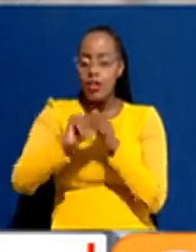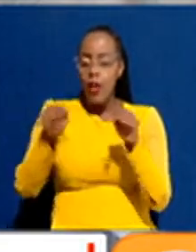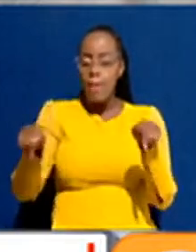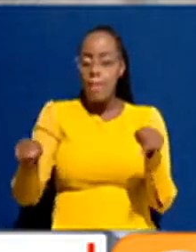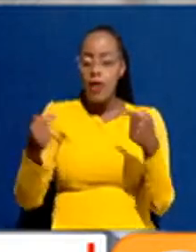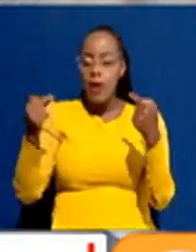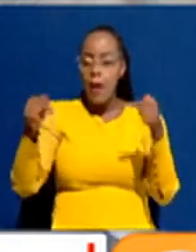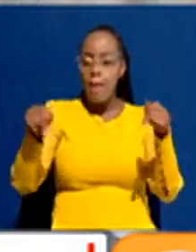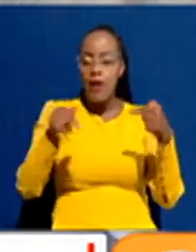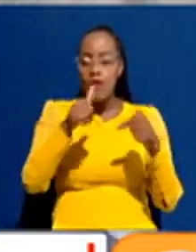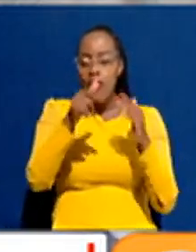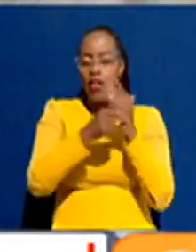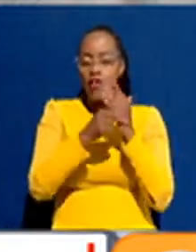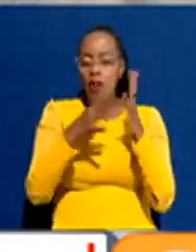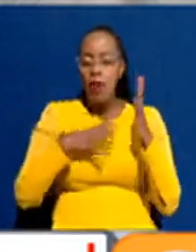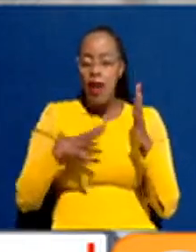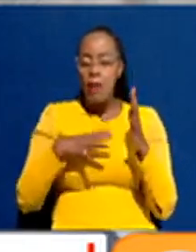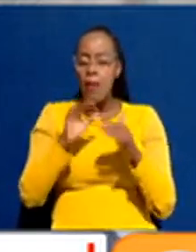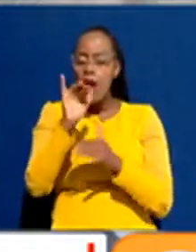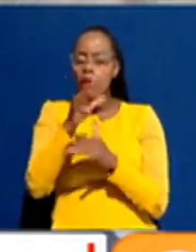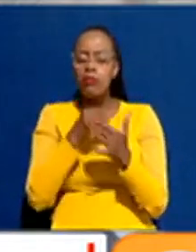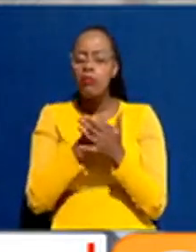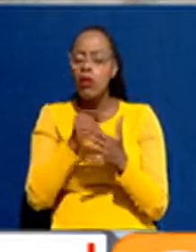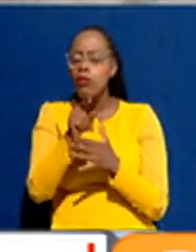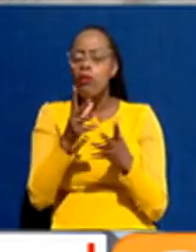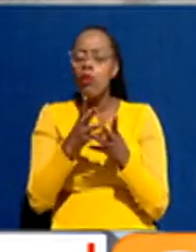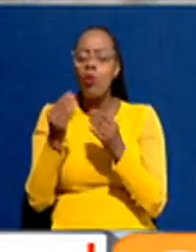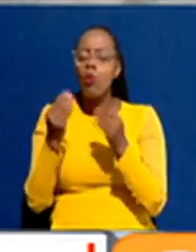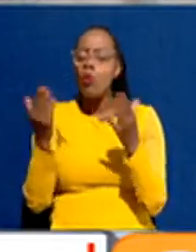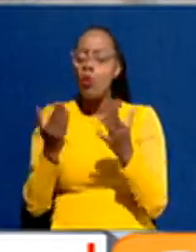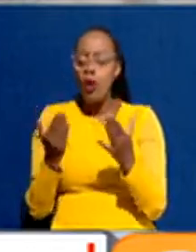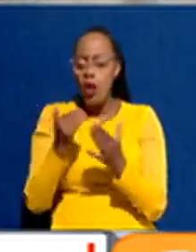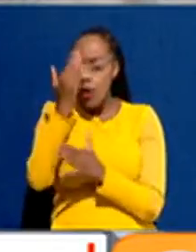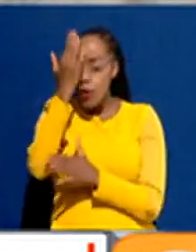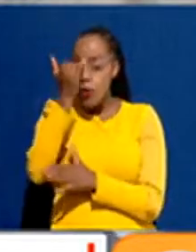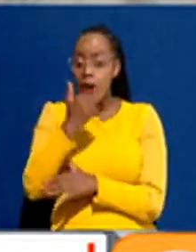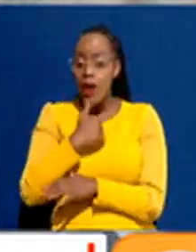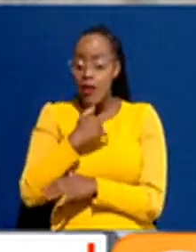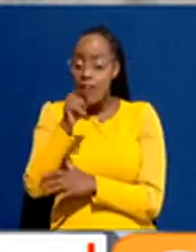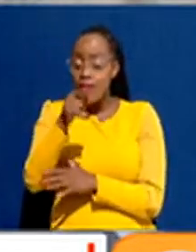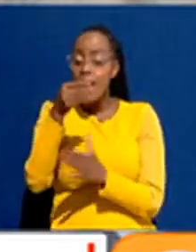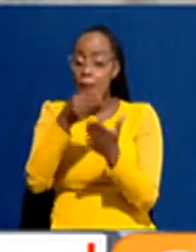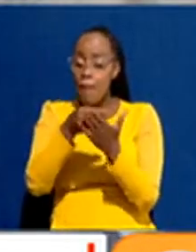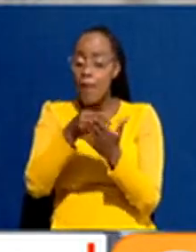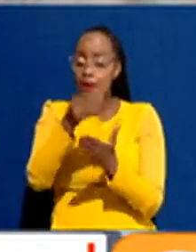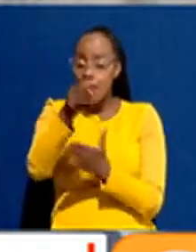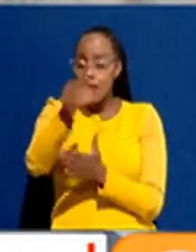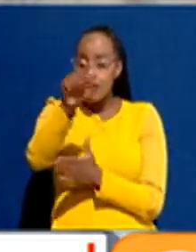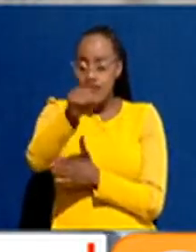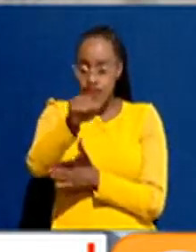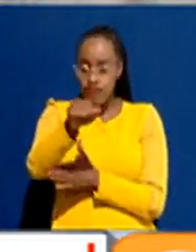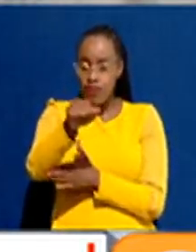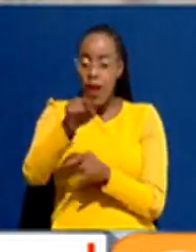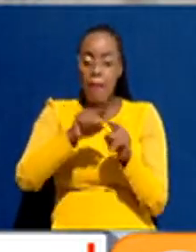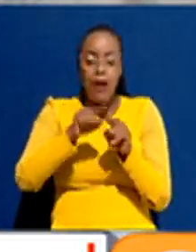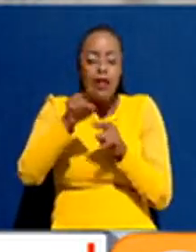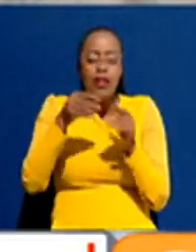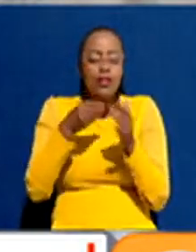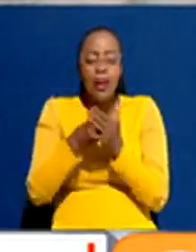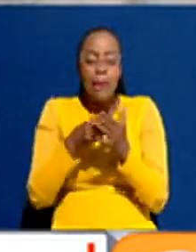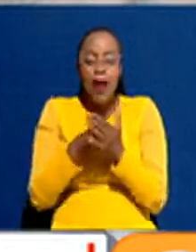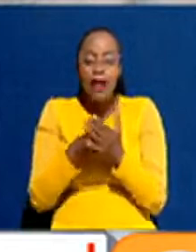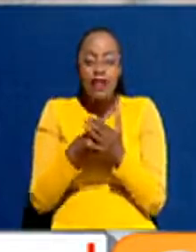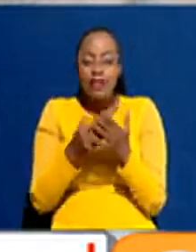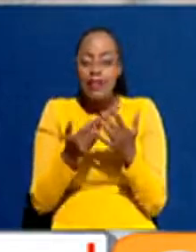other prominent people asking where the money went, because there was said to be some money. The whereabouts of that money